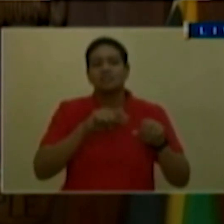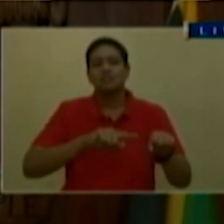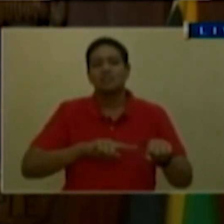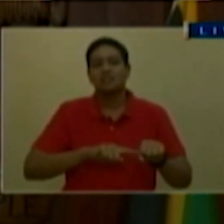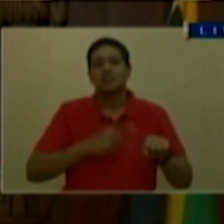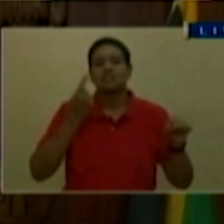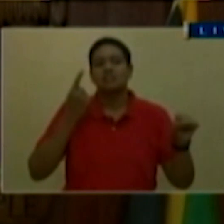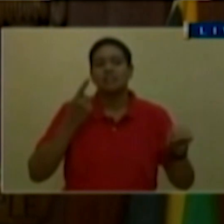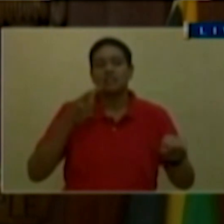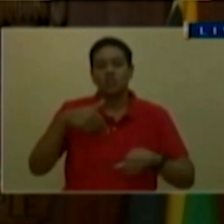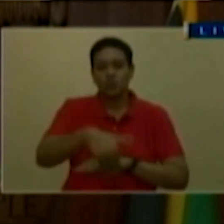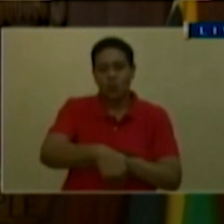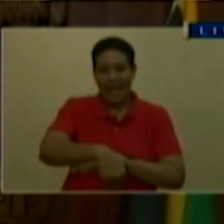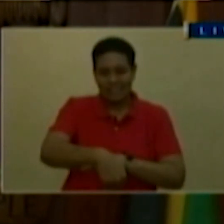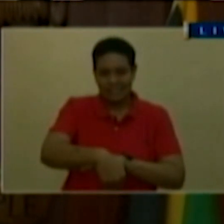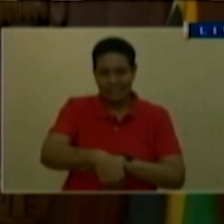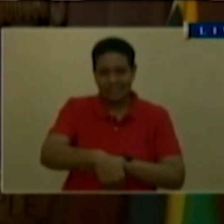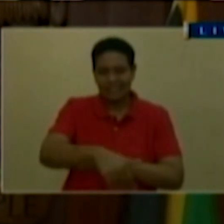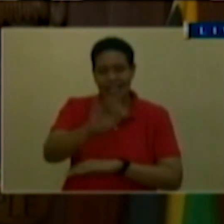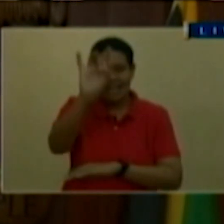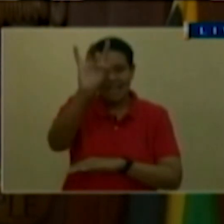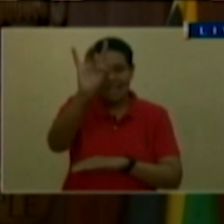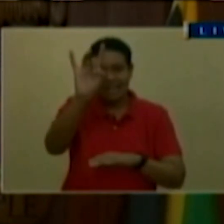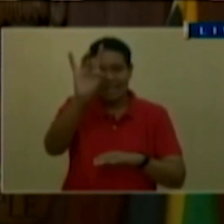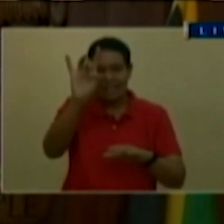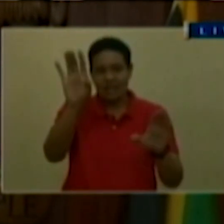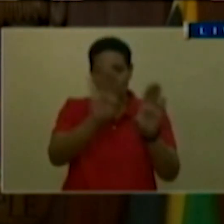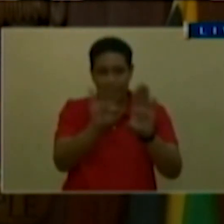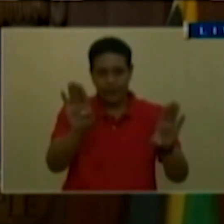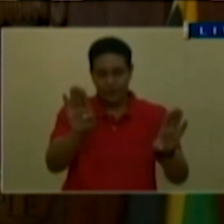starting tonight at 8